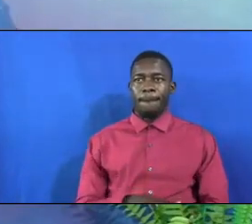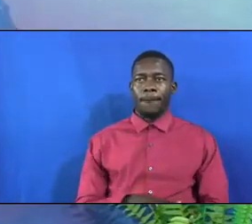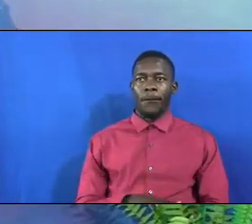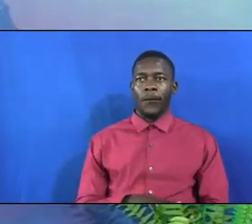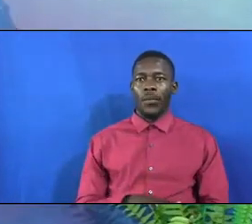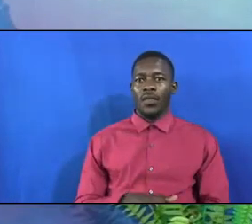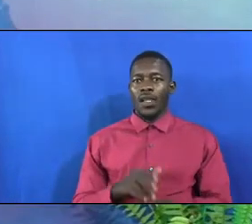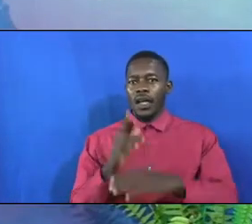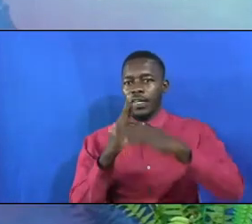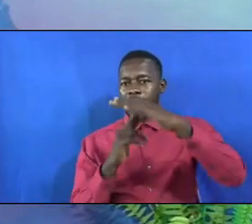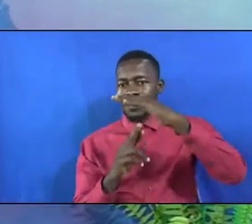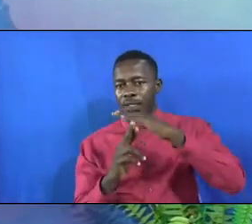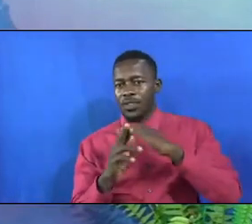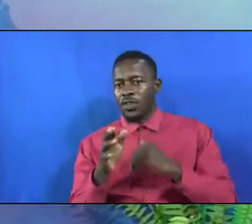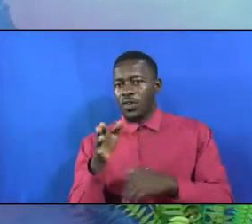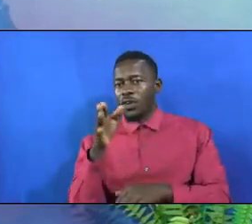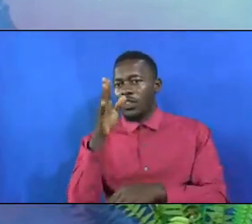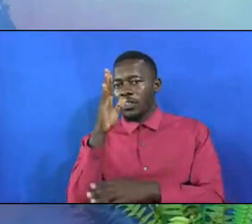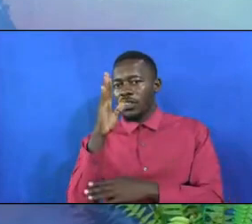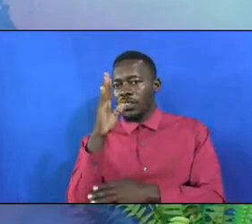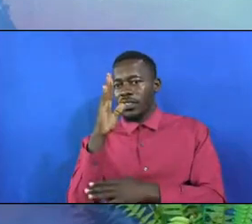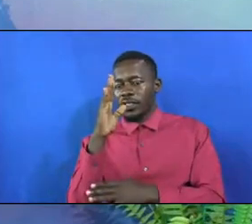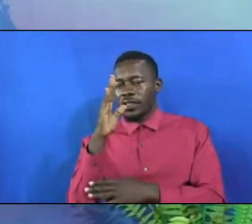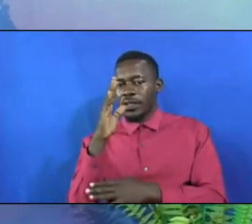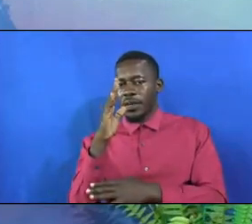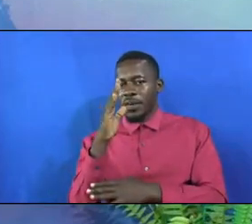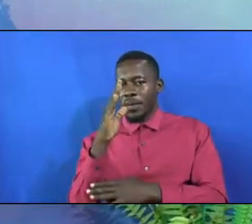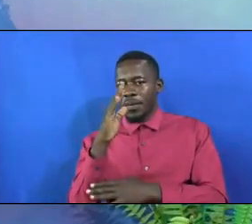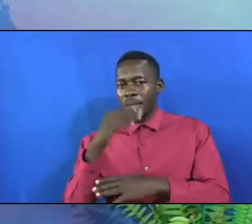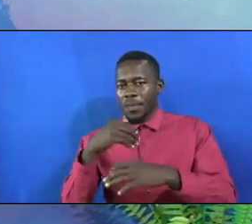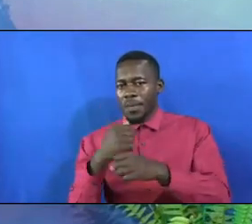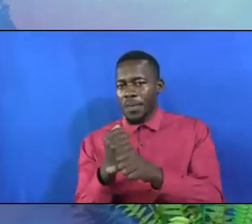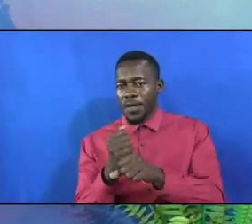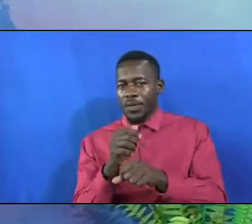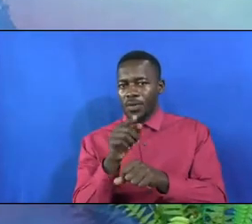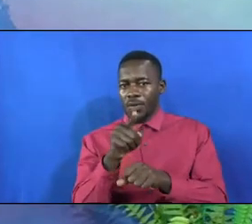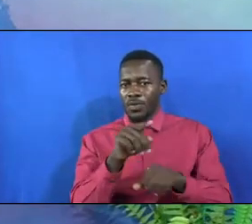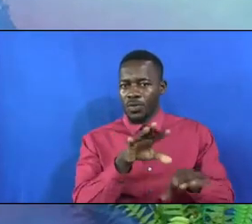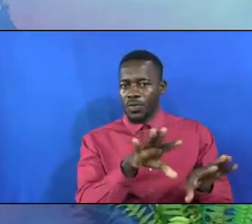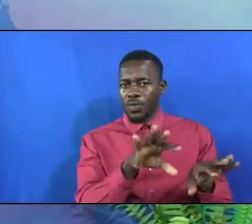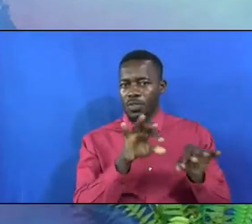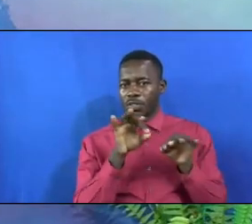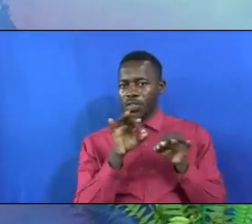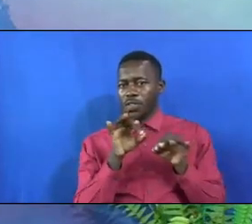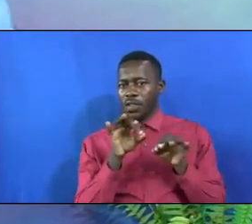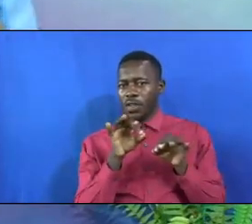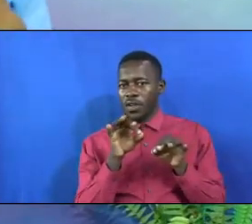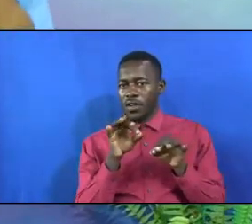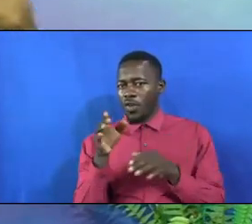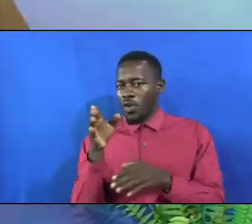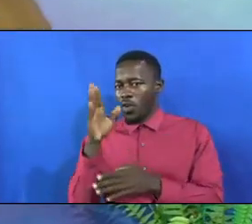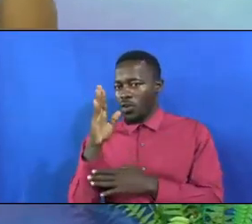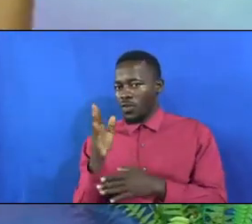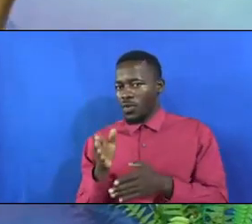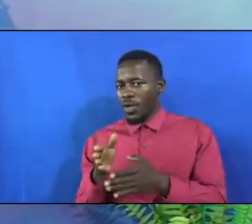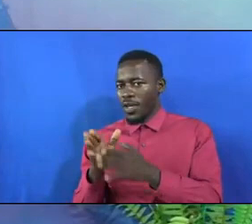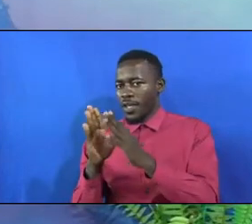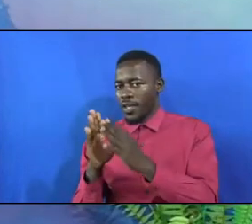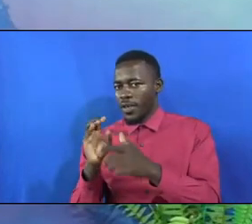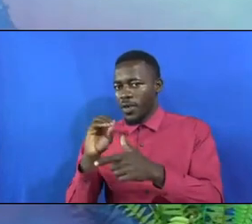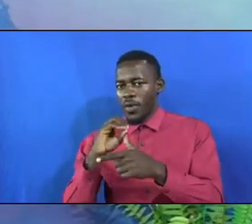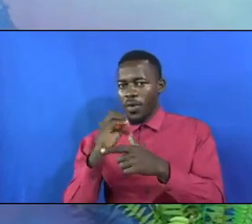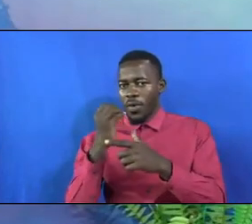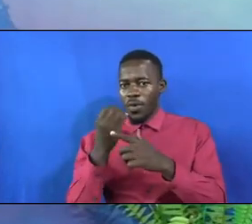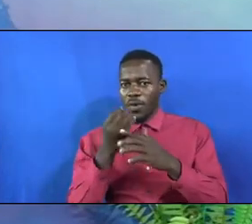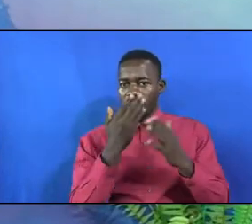the fear of the Lord, it leads somebody to choose the costs and the sacrifice of giving up,